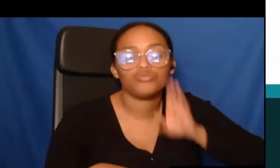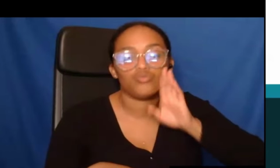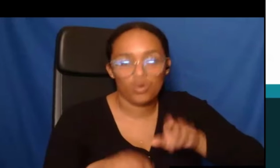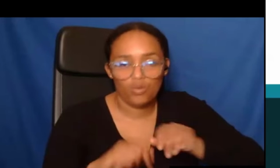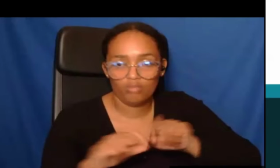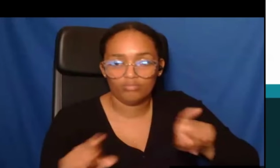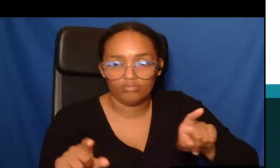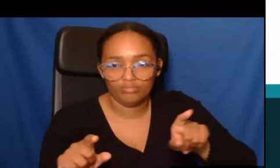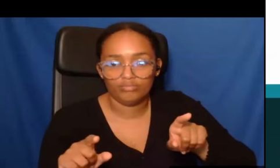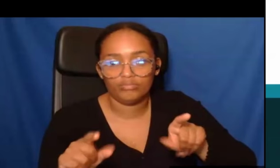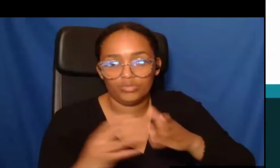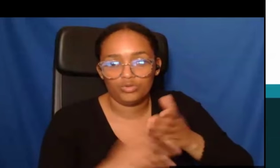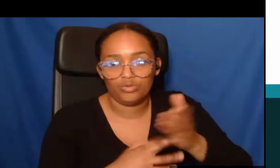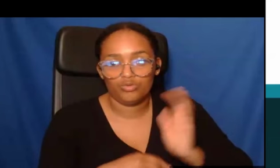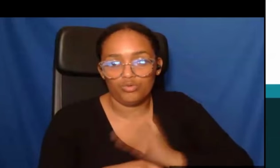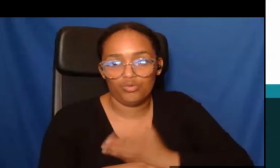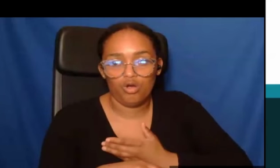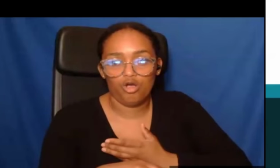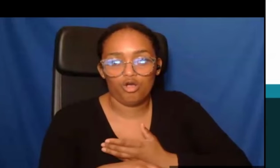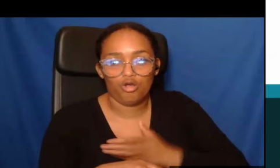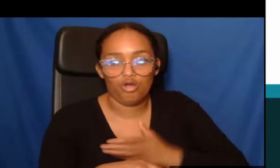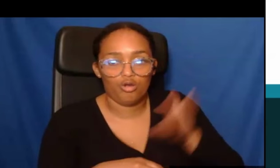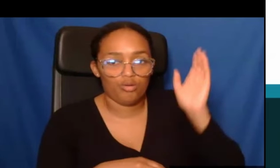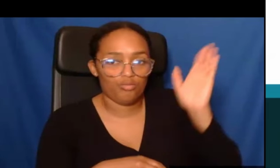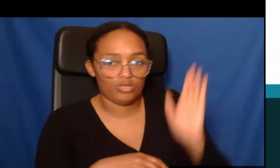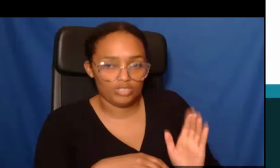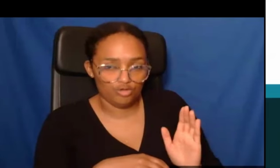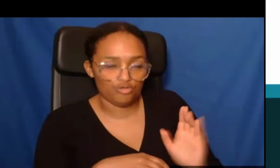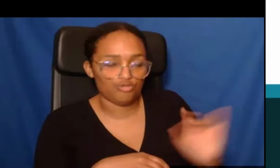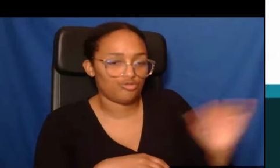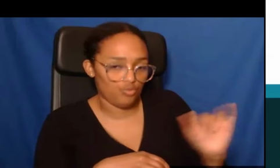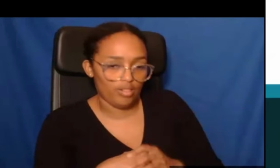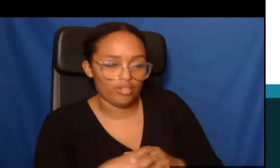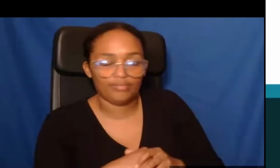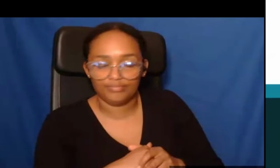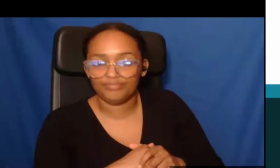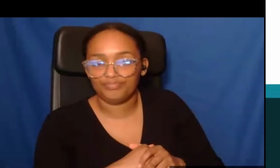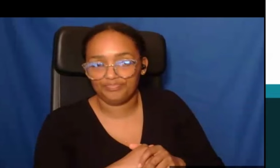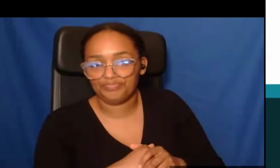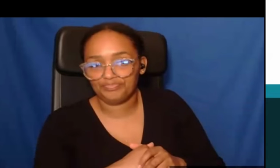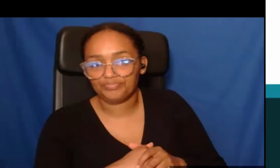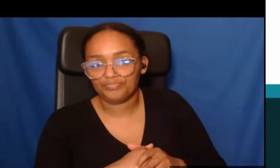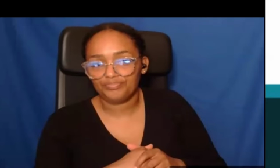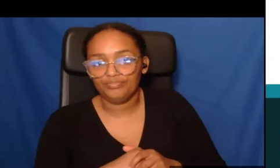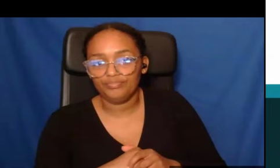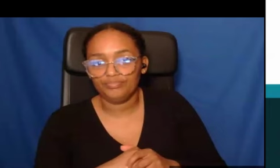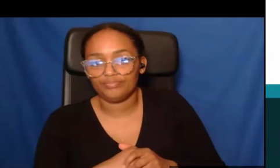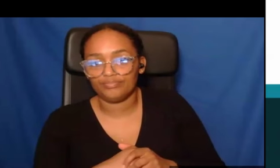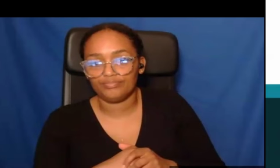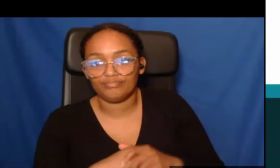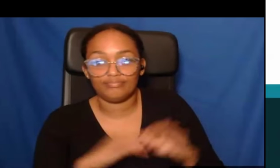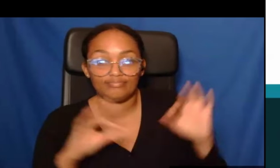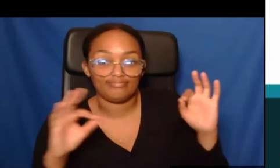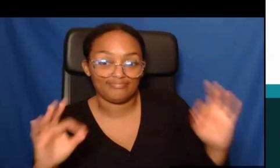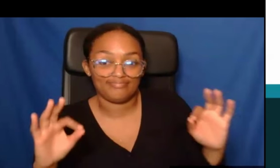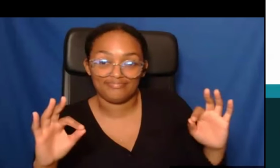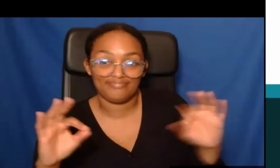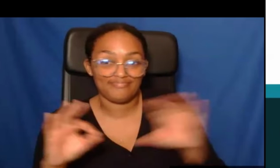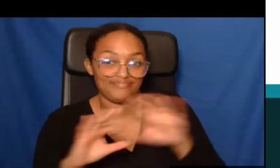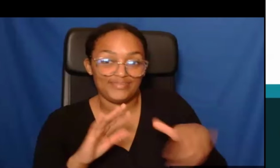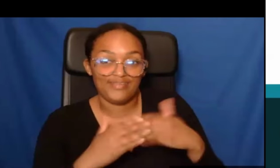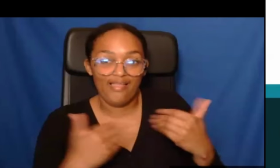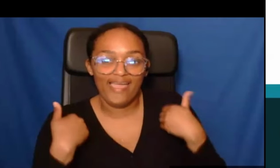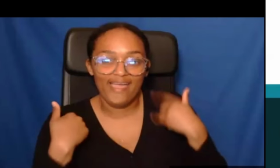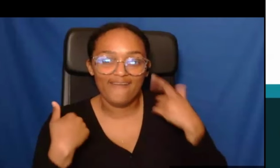shortly through our presenters also too. All right, that's all I have for